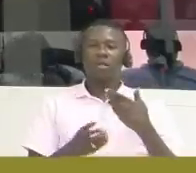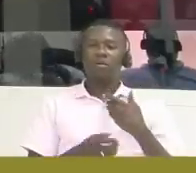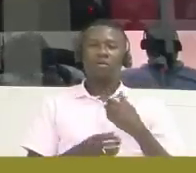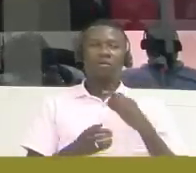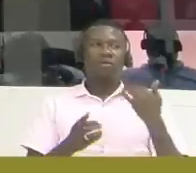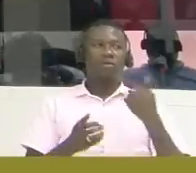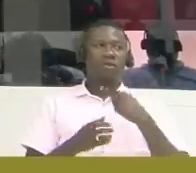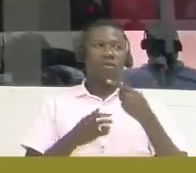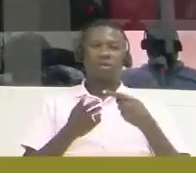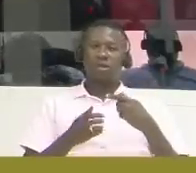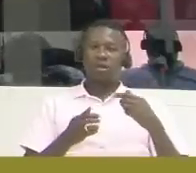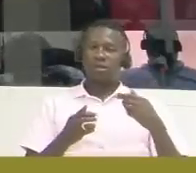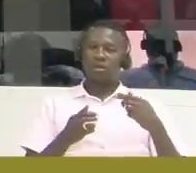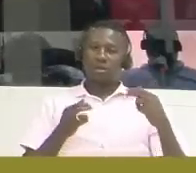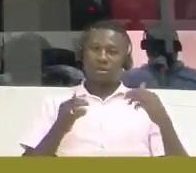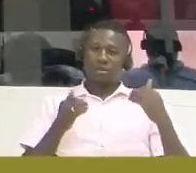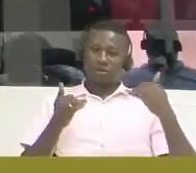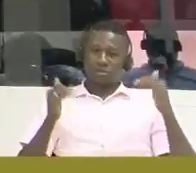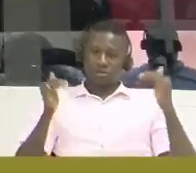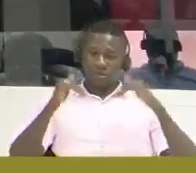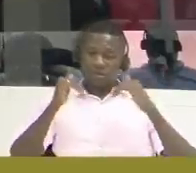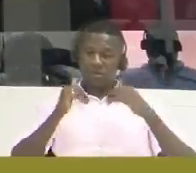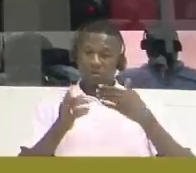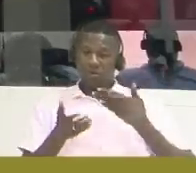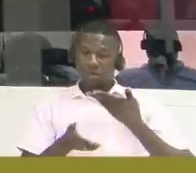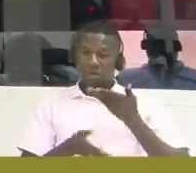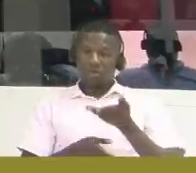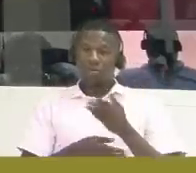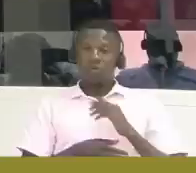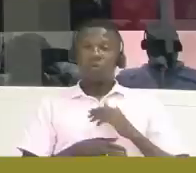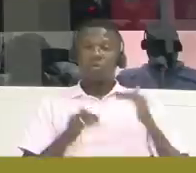any further items to take up. We will meet